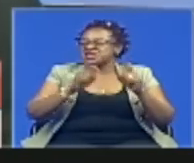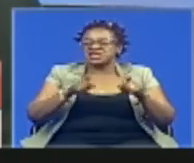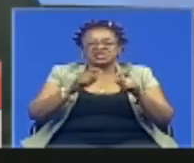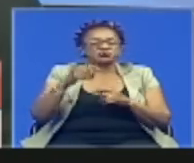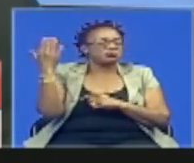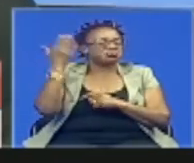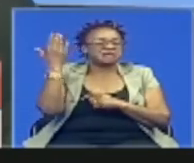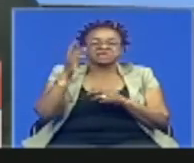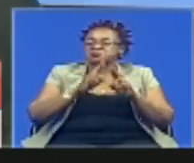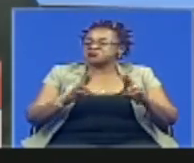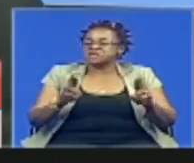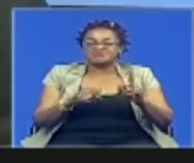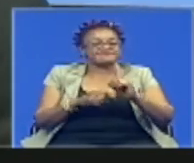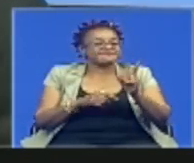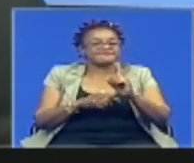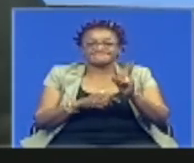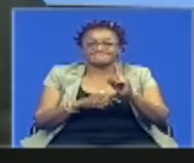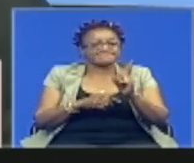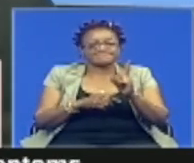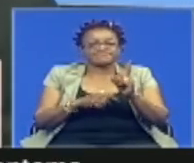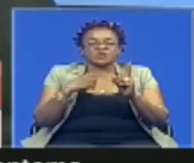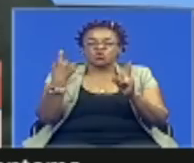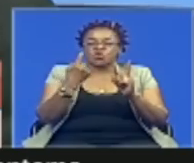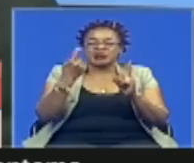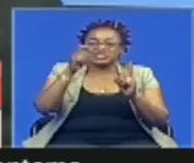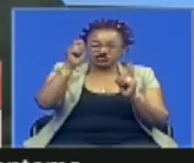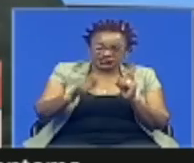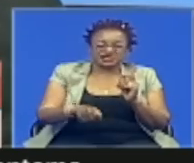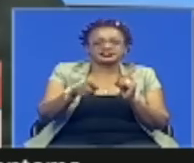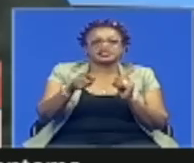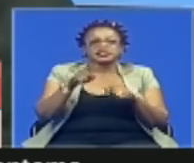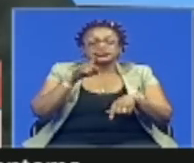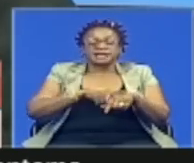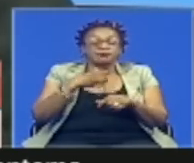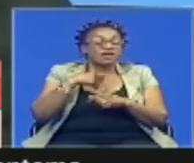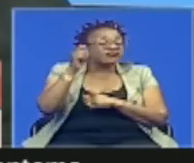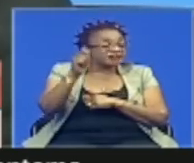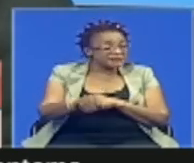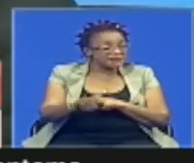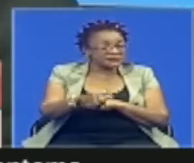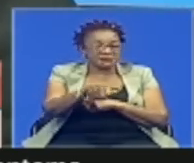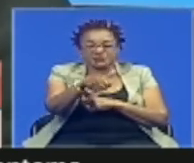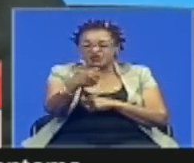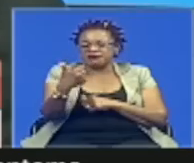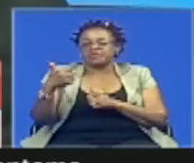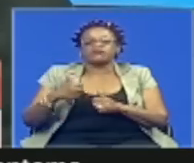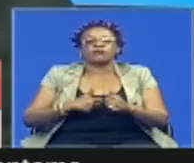peace, just preach justice. Once you have justice in place, the rest will fall in place. Number